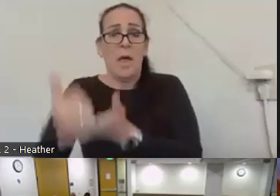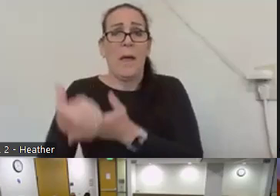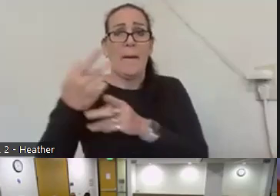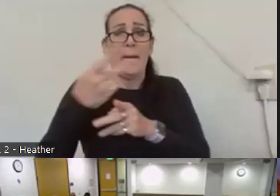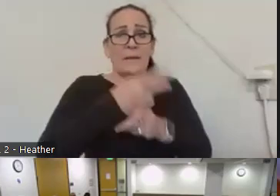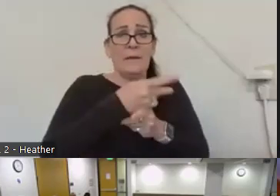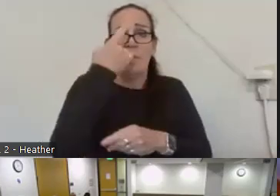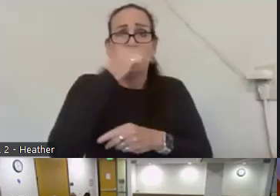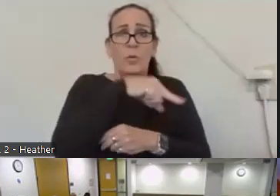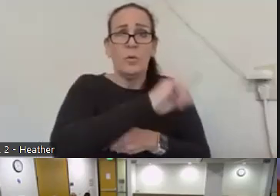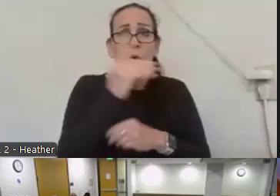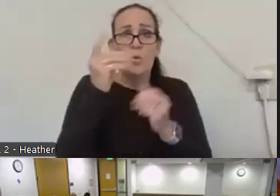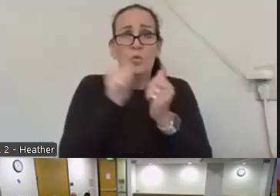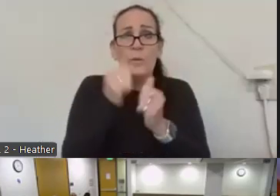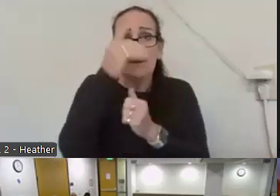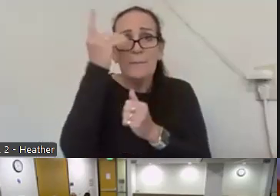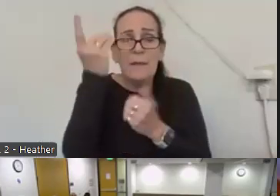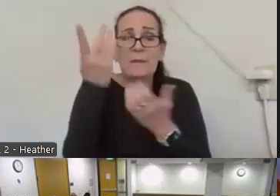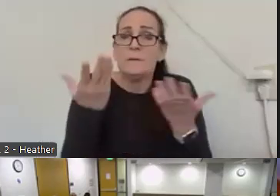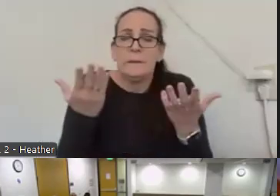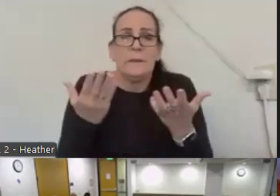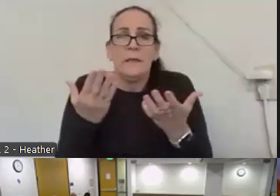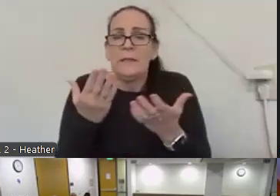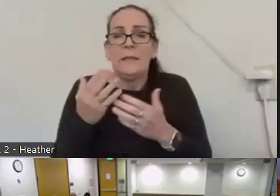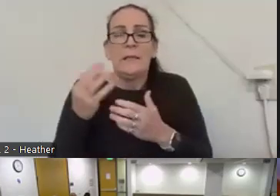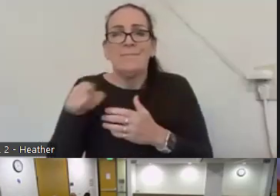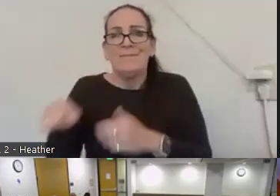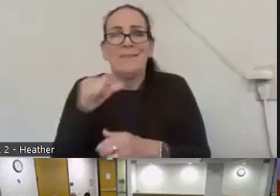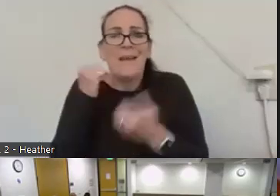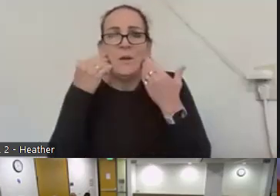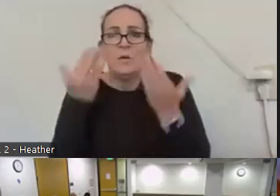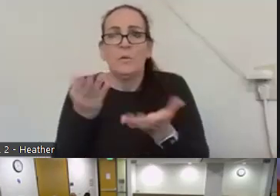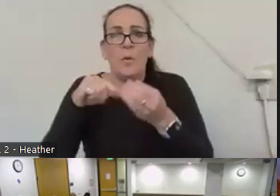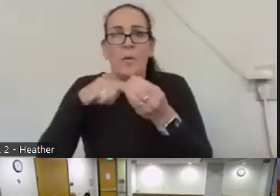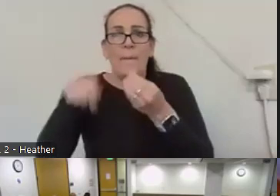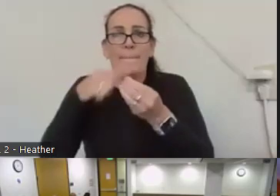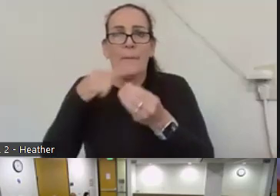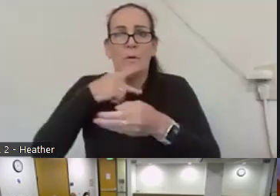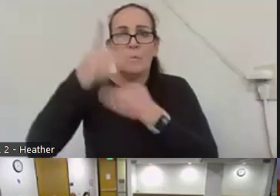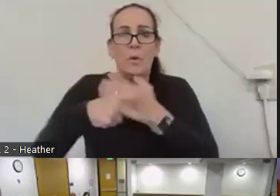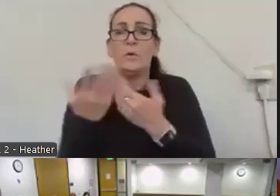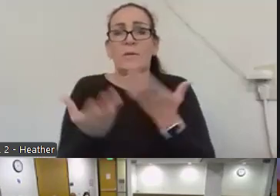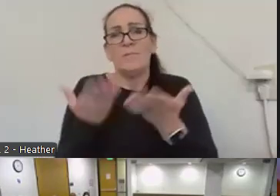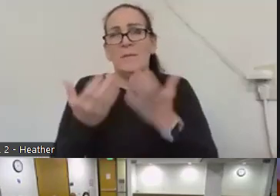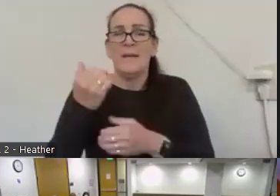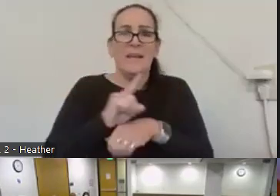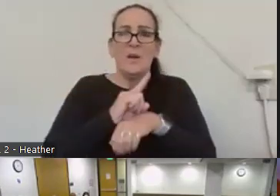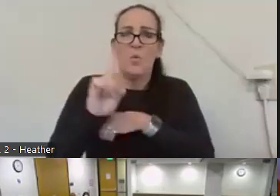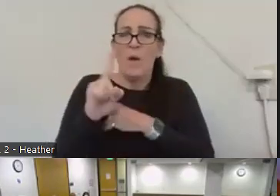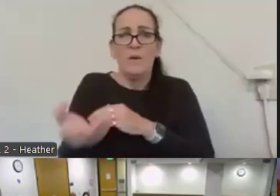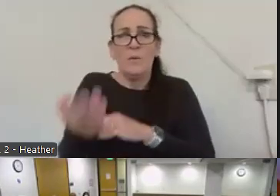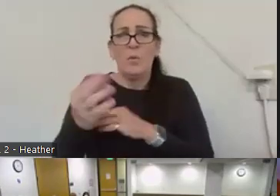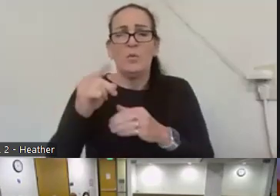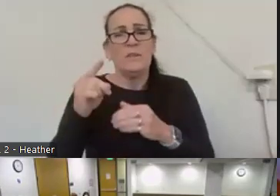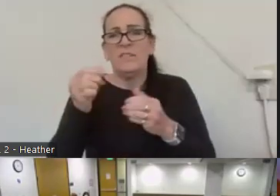luck into them at 1 o'clock in the morning when they're online trying to figure out how to, survive.